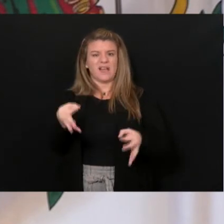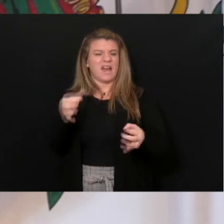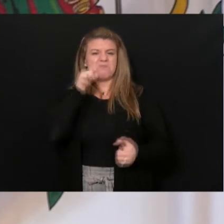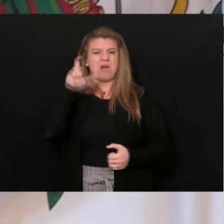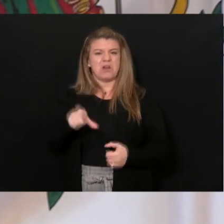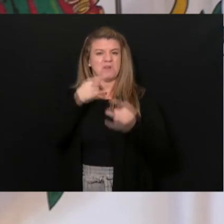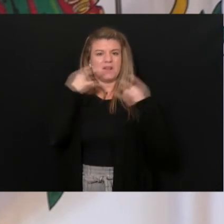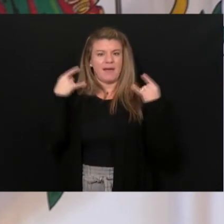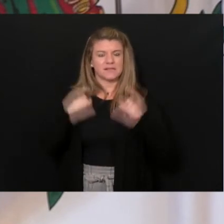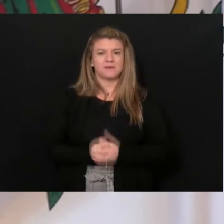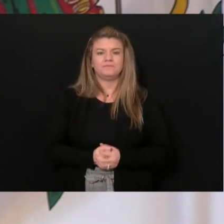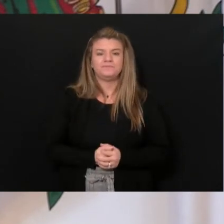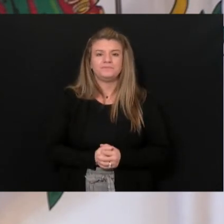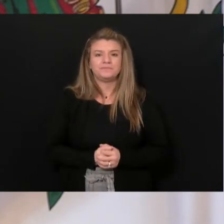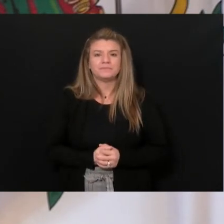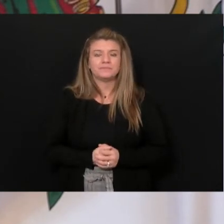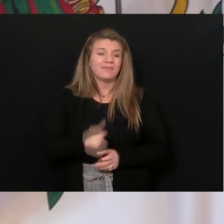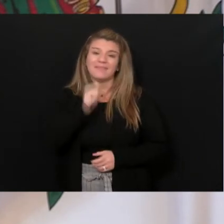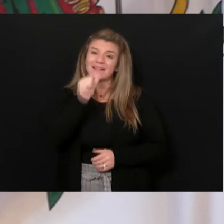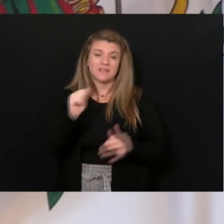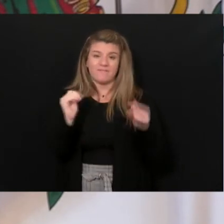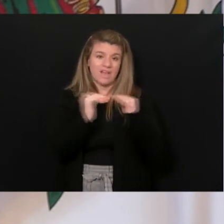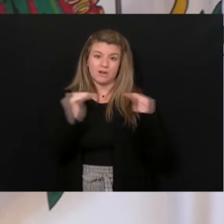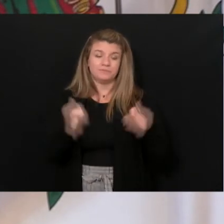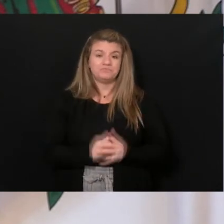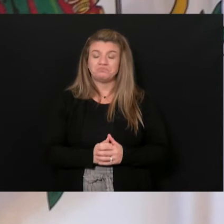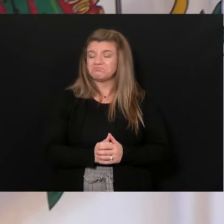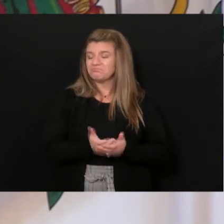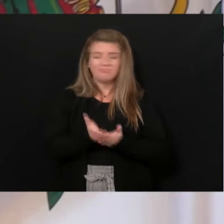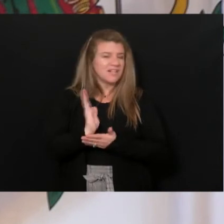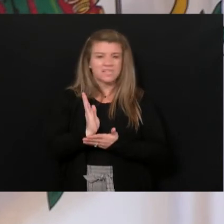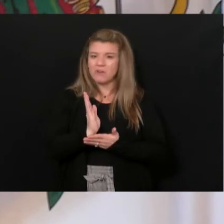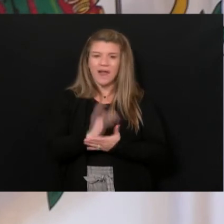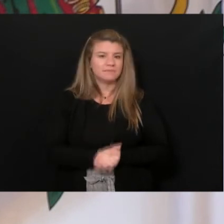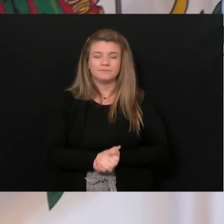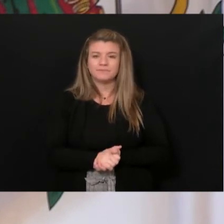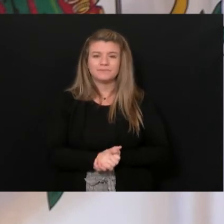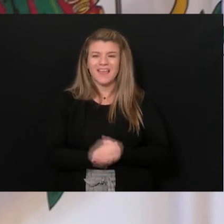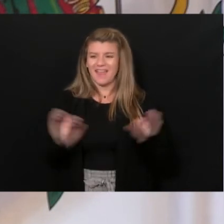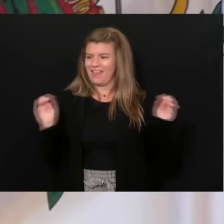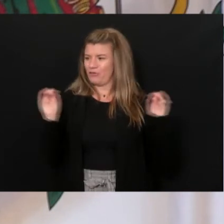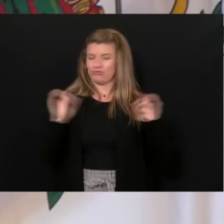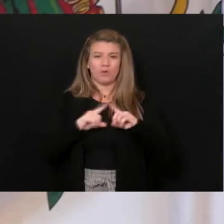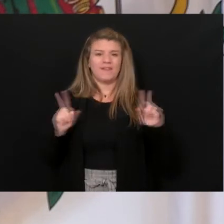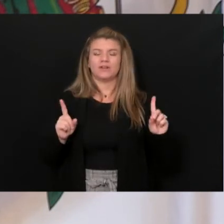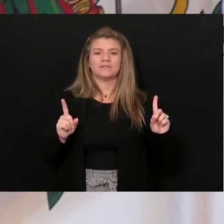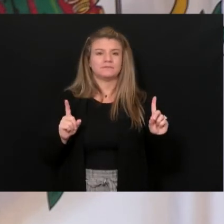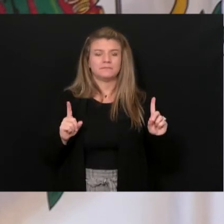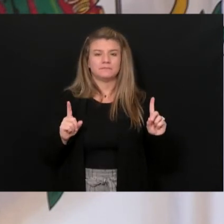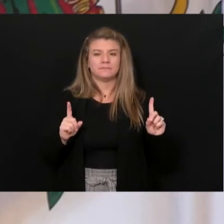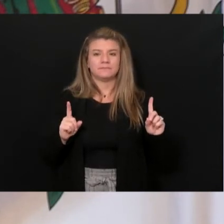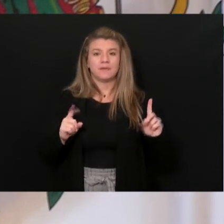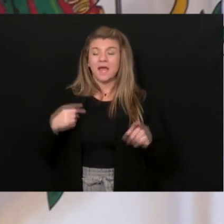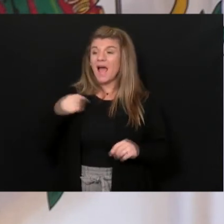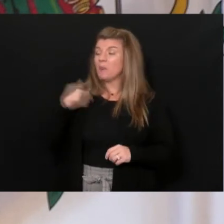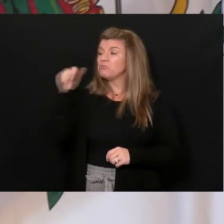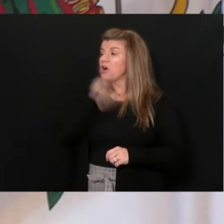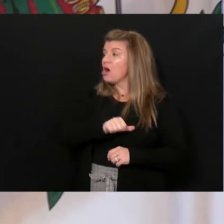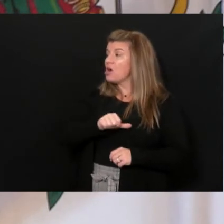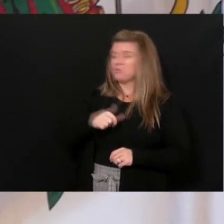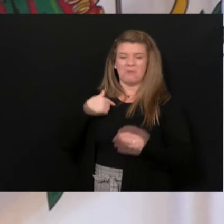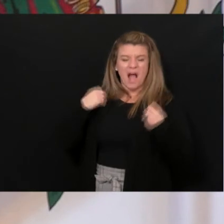do it. It's just not fair. It's just not right. There's no difference in that in saying, well, I'm drunk, I'm going to